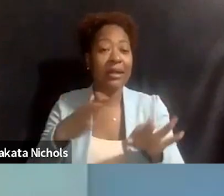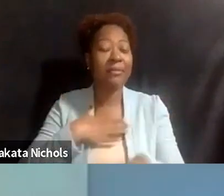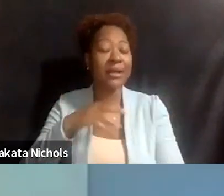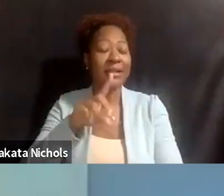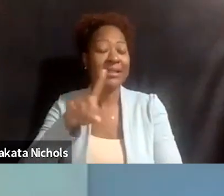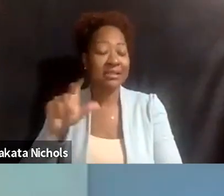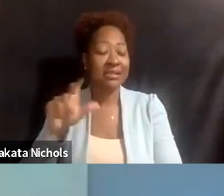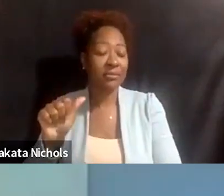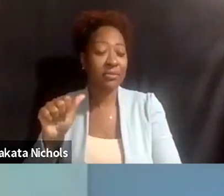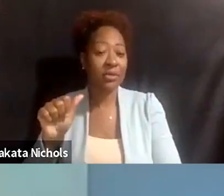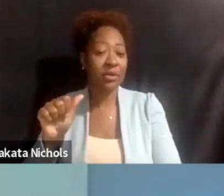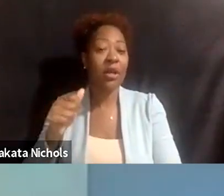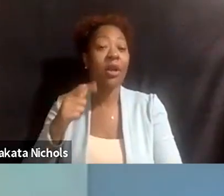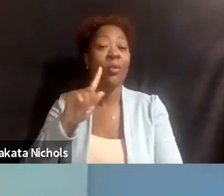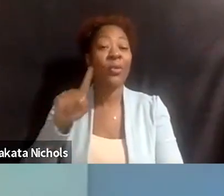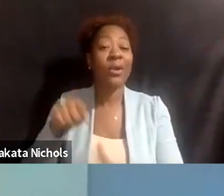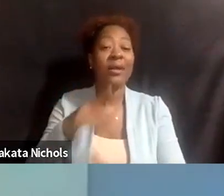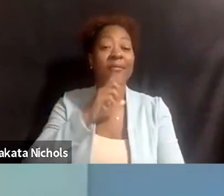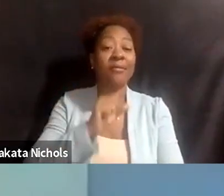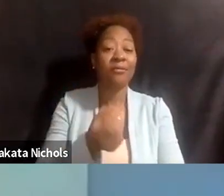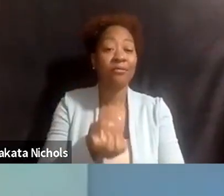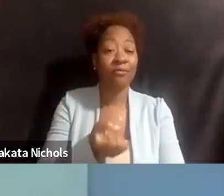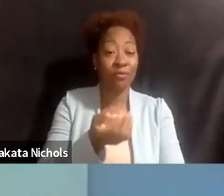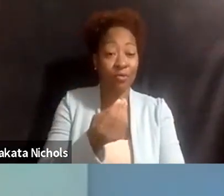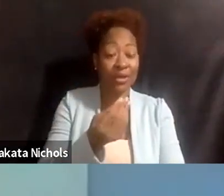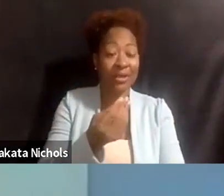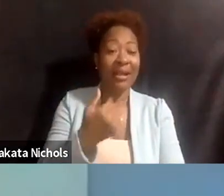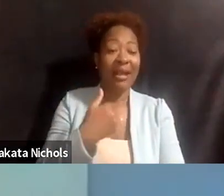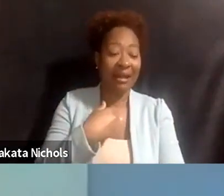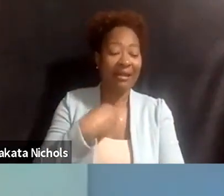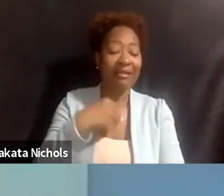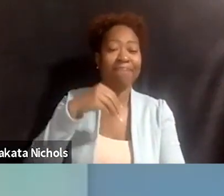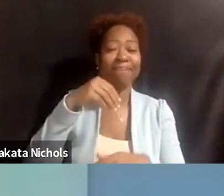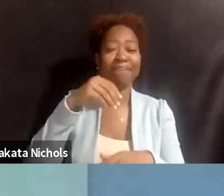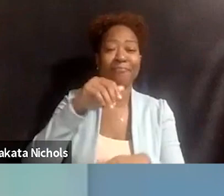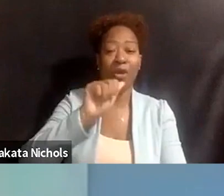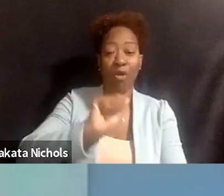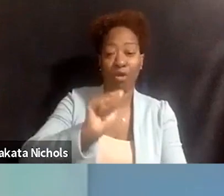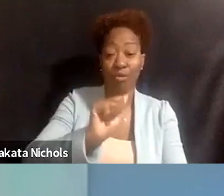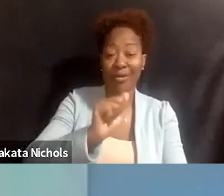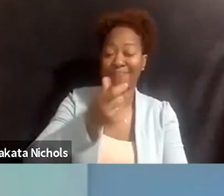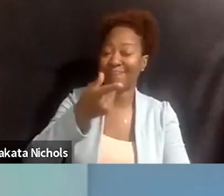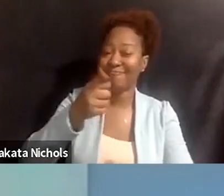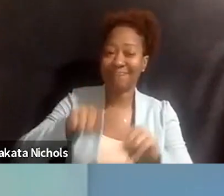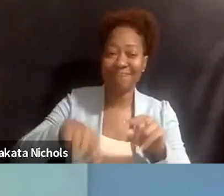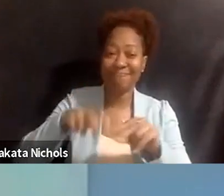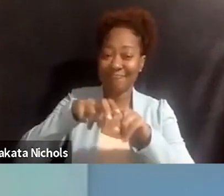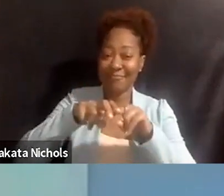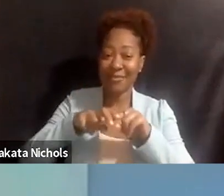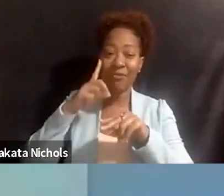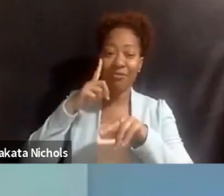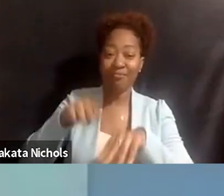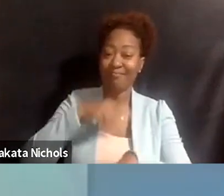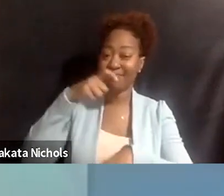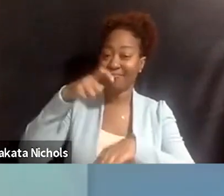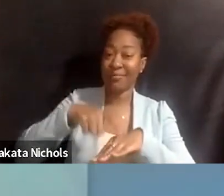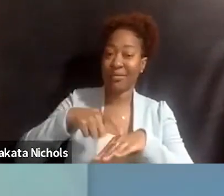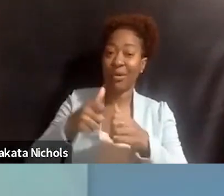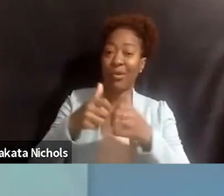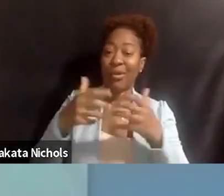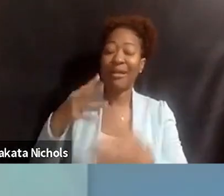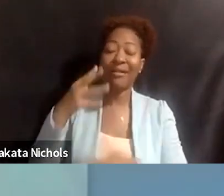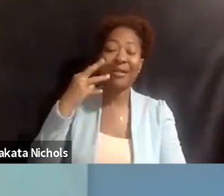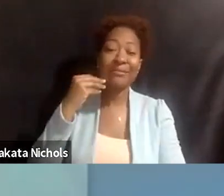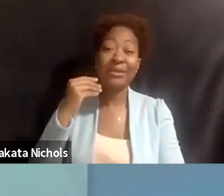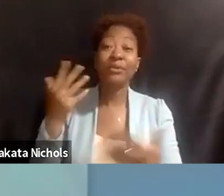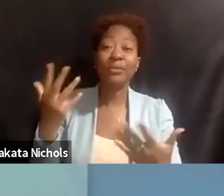was diagnosed with a form of inflammatory arthritis, making it difficult for me to sit for extended periods of time without experiencing